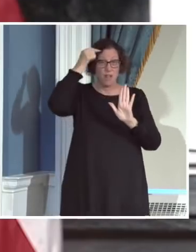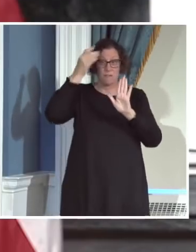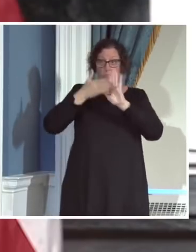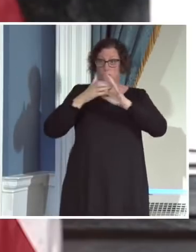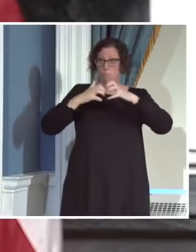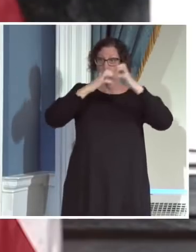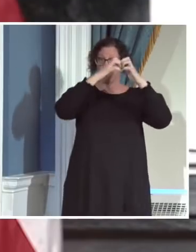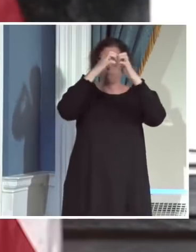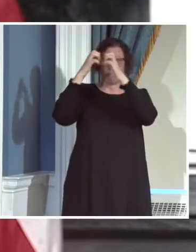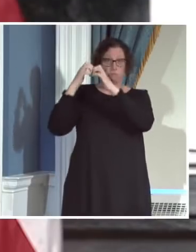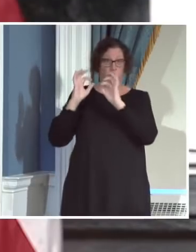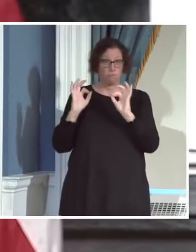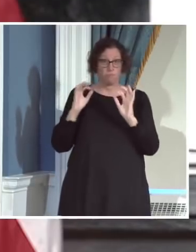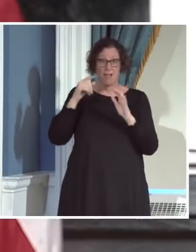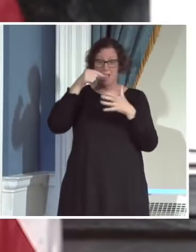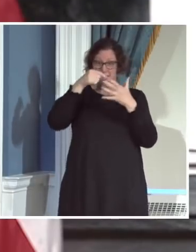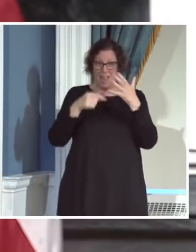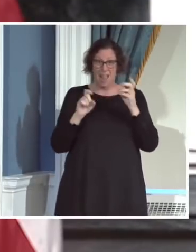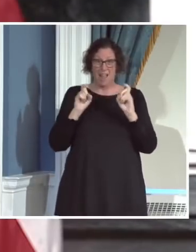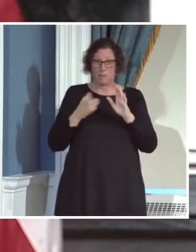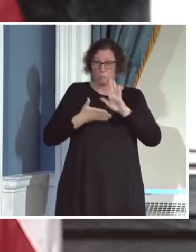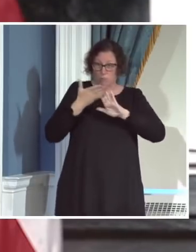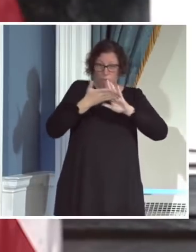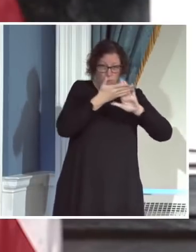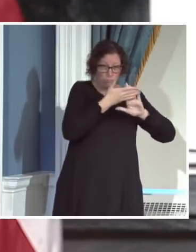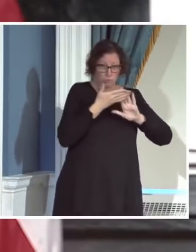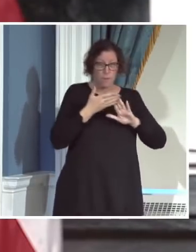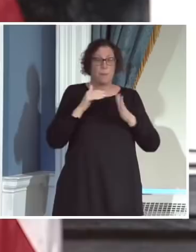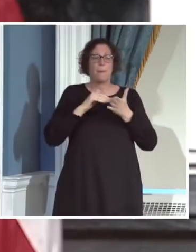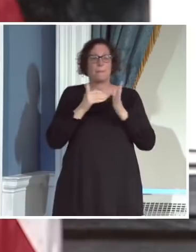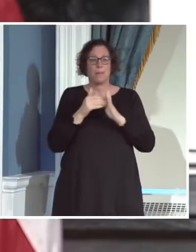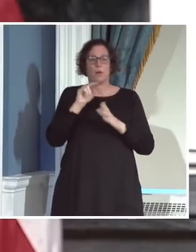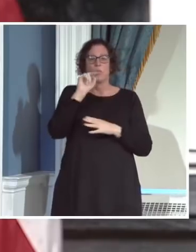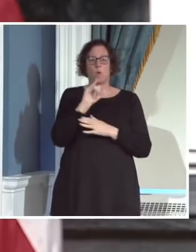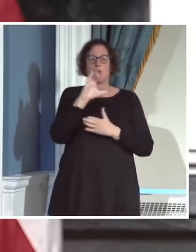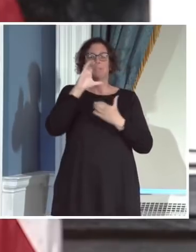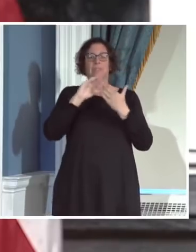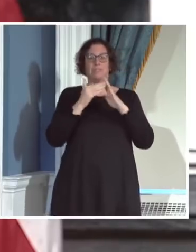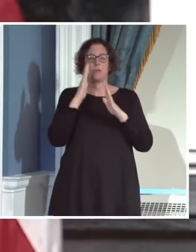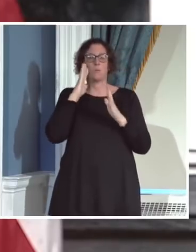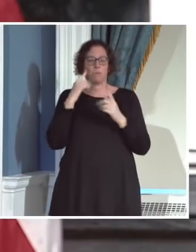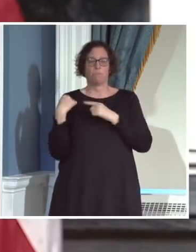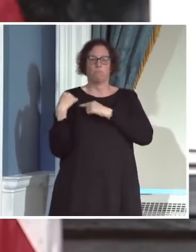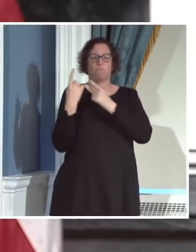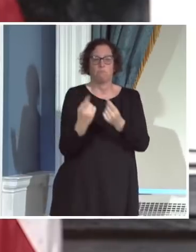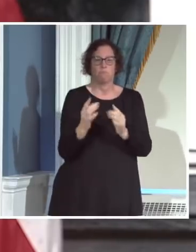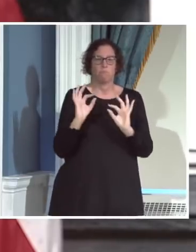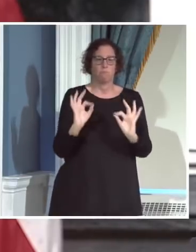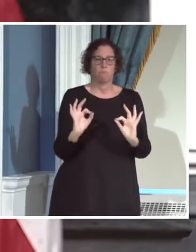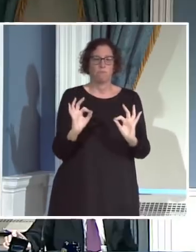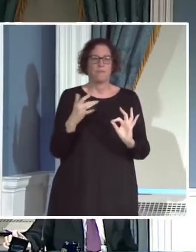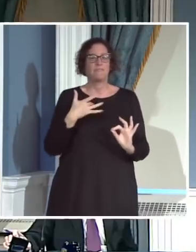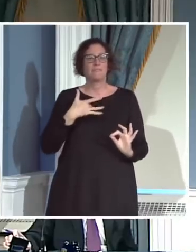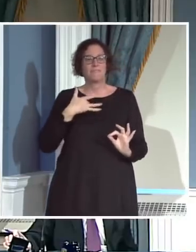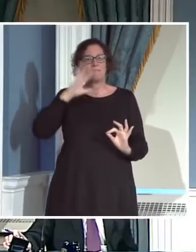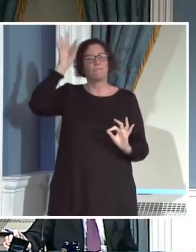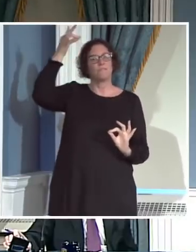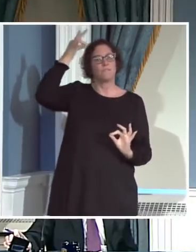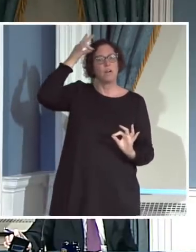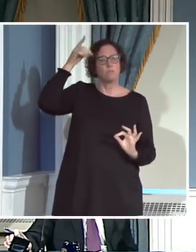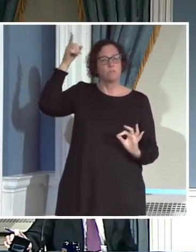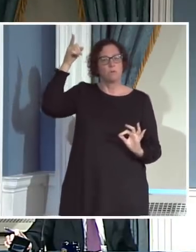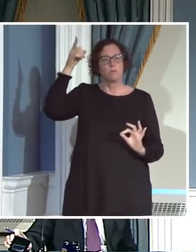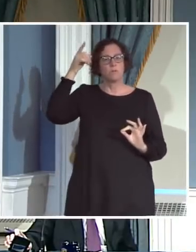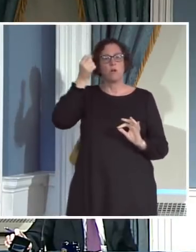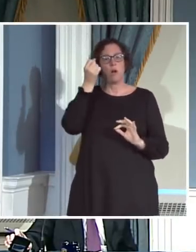So I'm very, very hopeful that those resources are really going to help us out and help us avert bigger cuts before June. Katie from the Wall